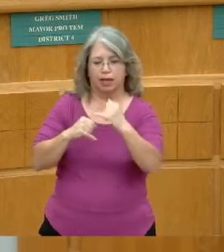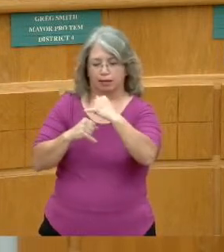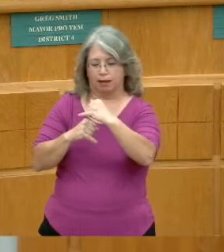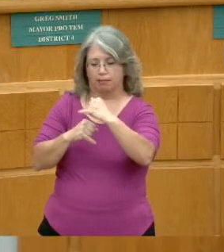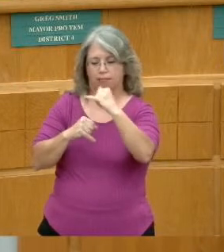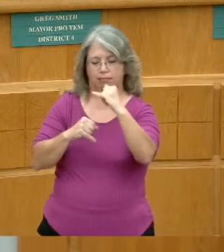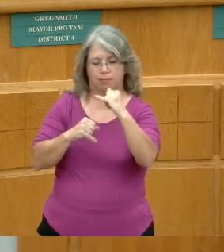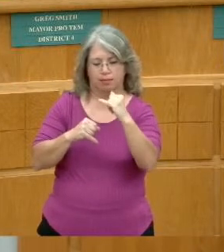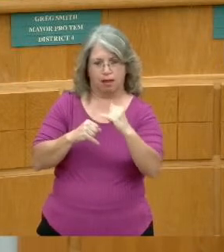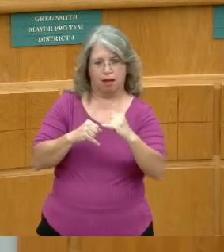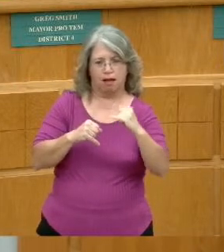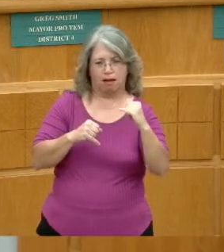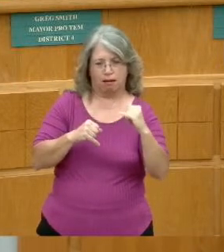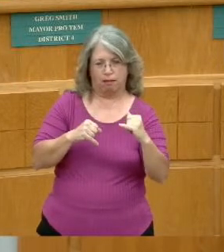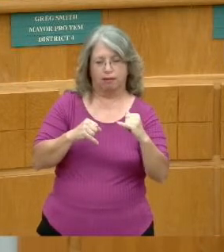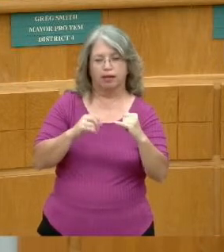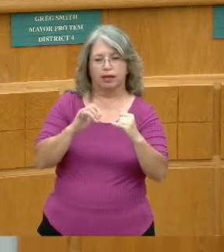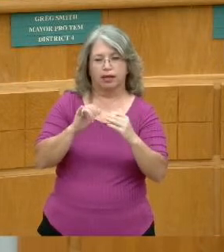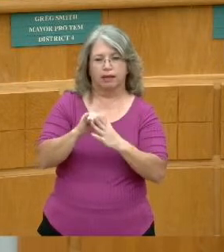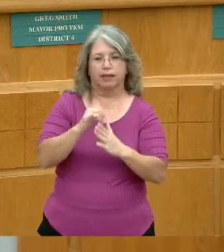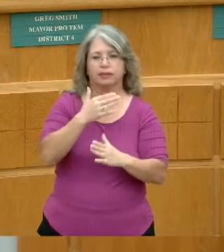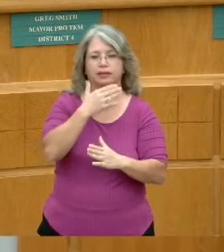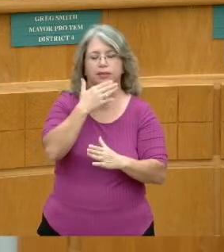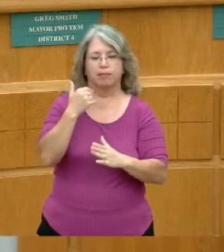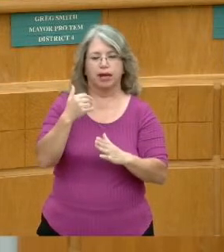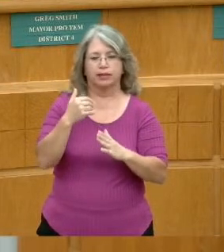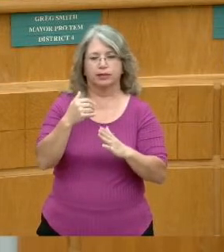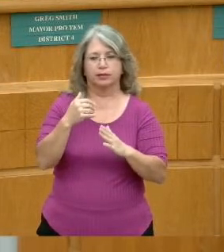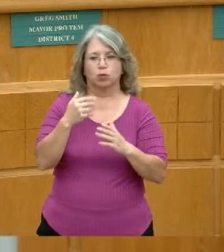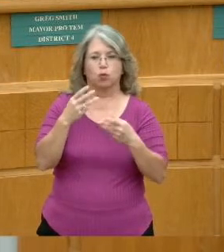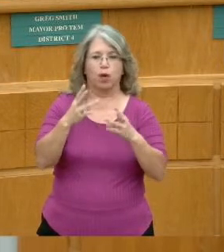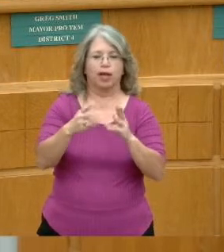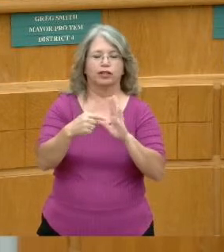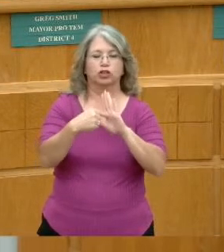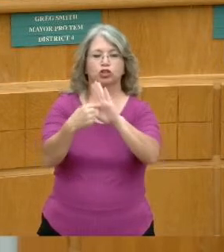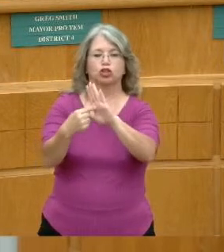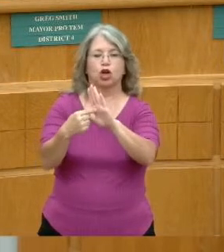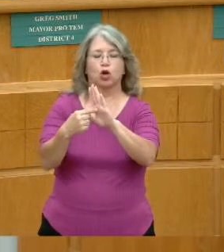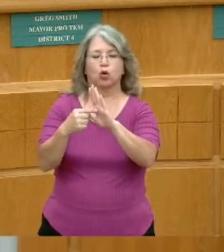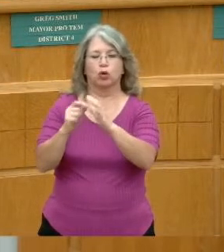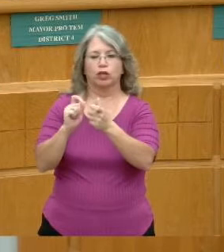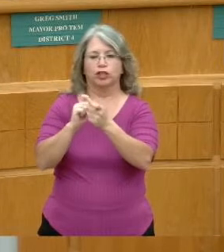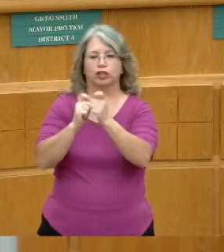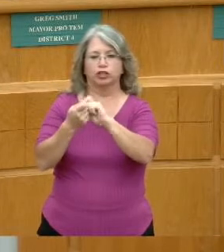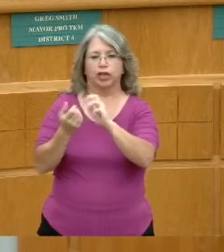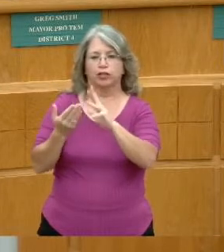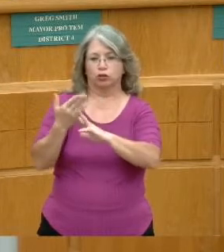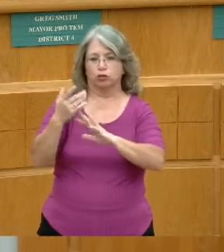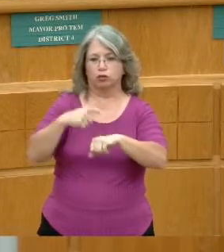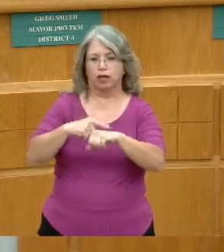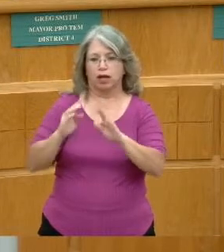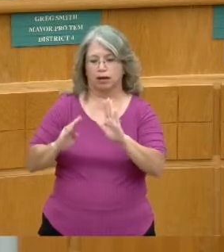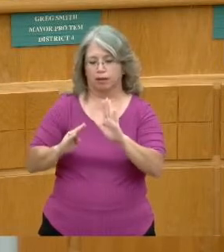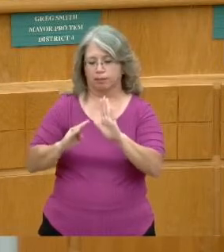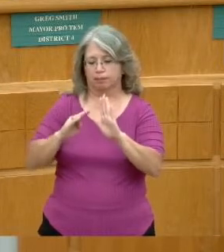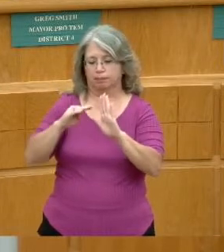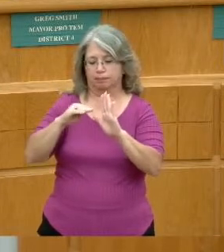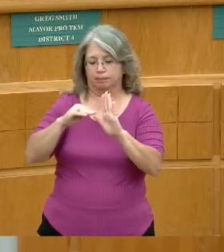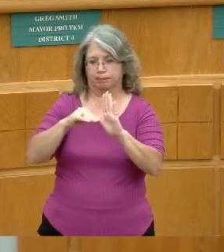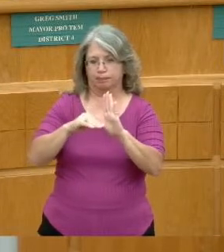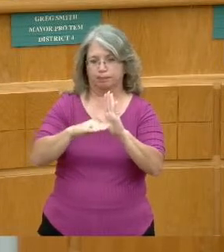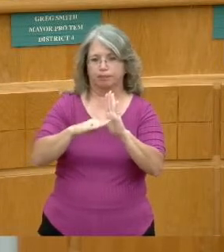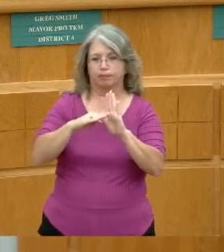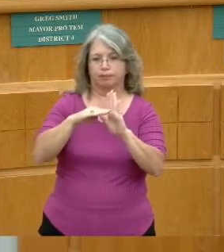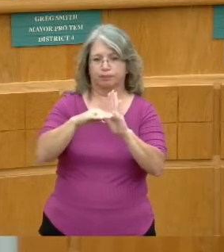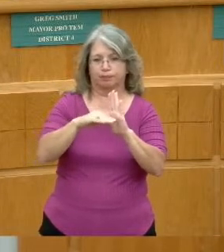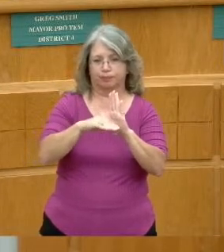shape that describes the change through time. And so The interesting thing that we're seeing here is